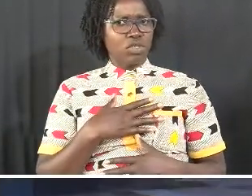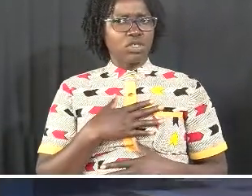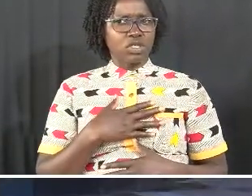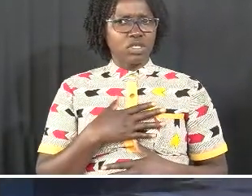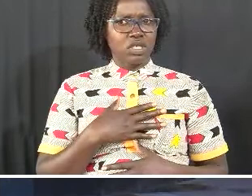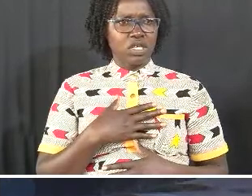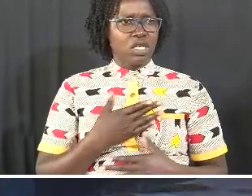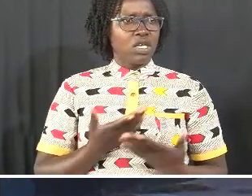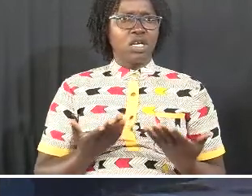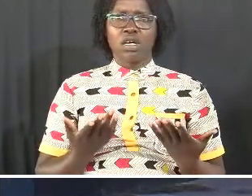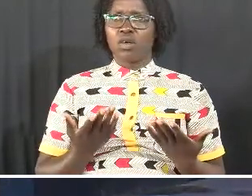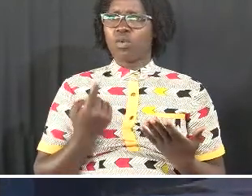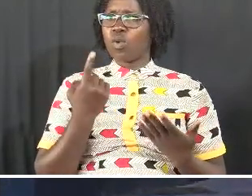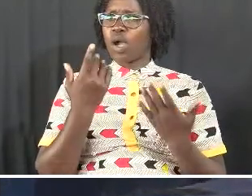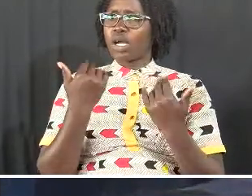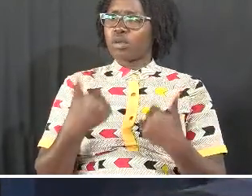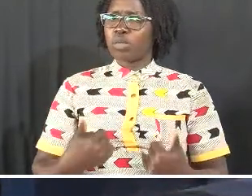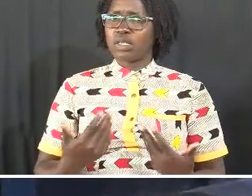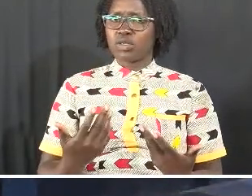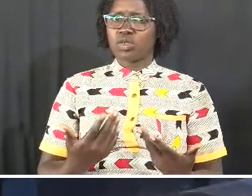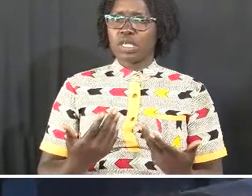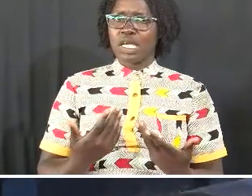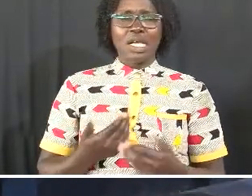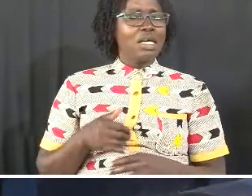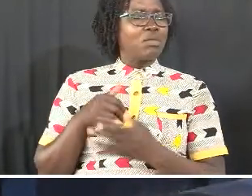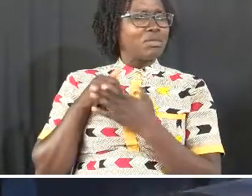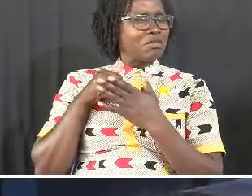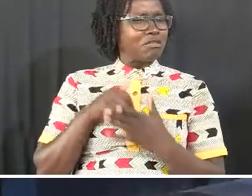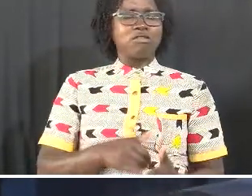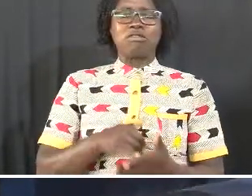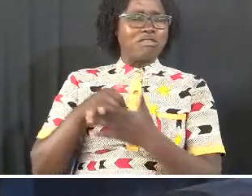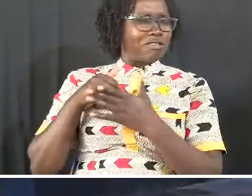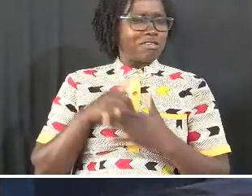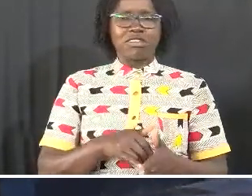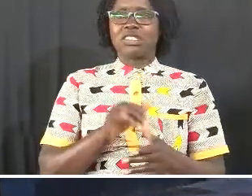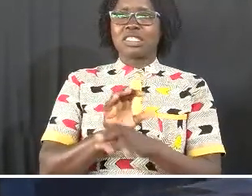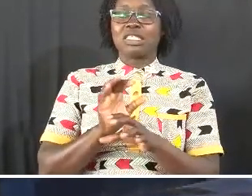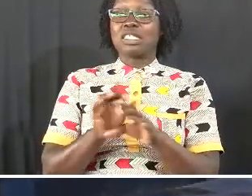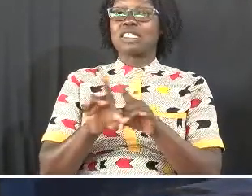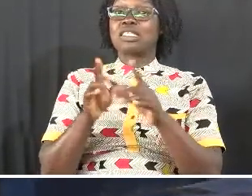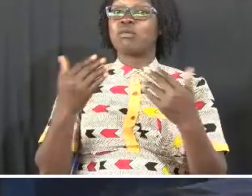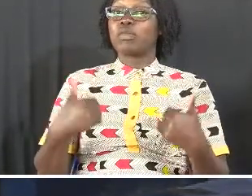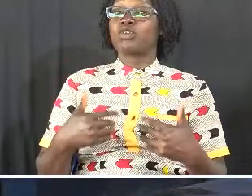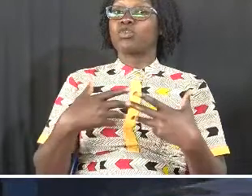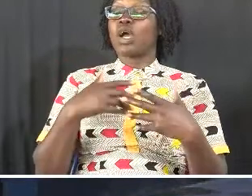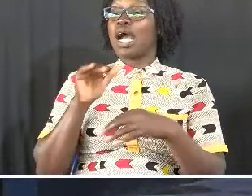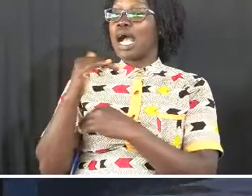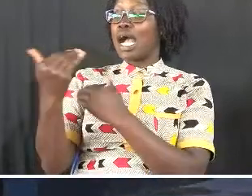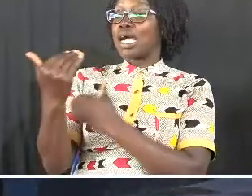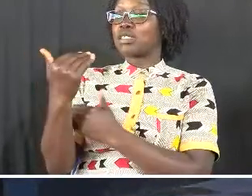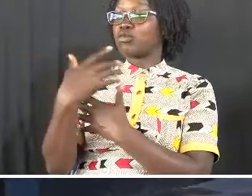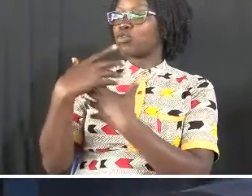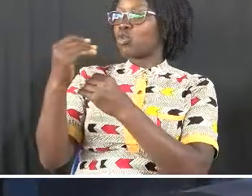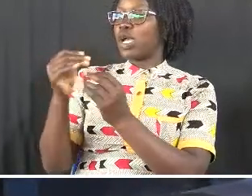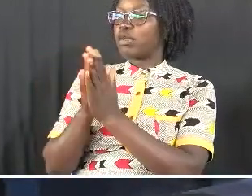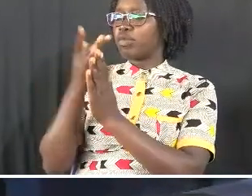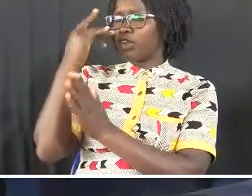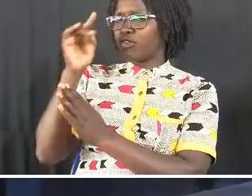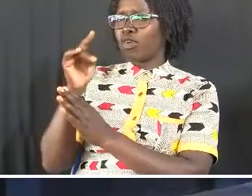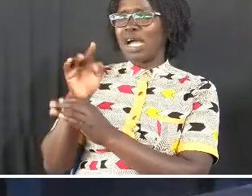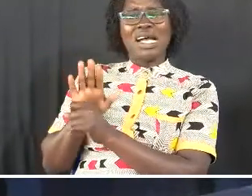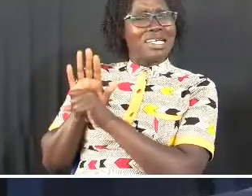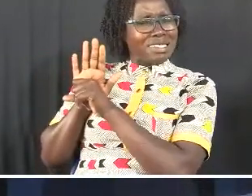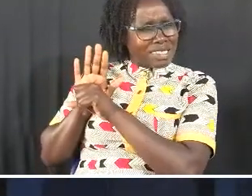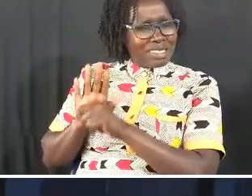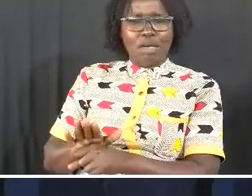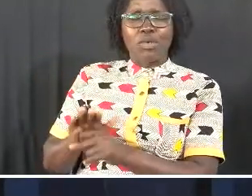heard of that person. He has been wreaking havoc all over. This same person you are asking me to go and pray for is a troublesome